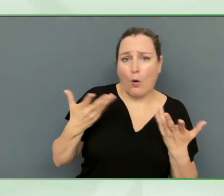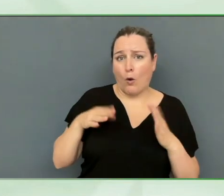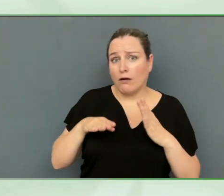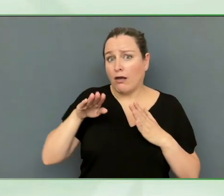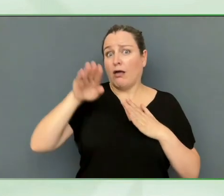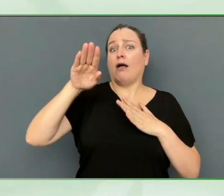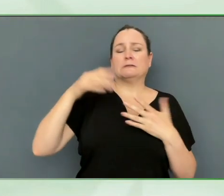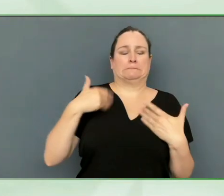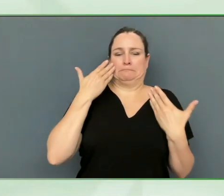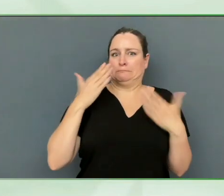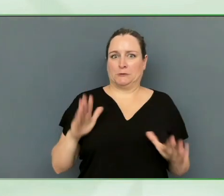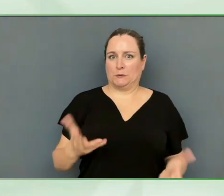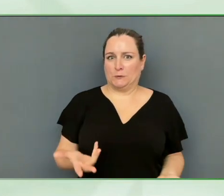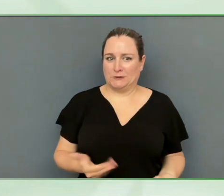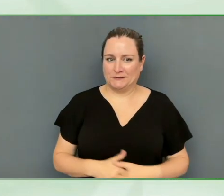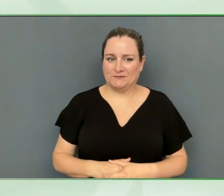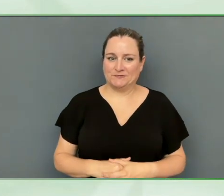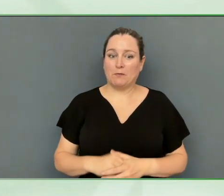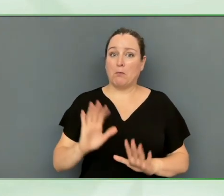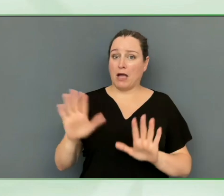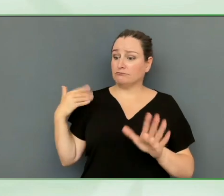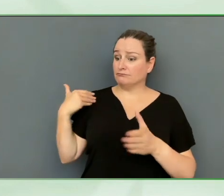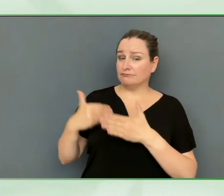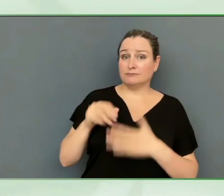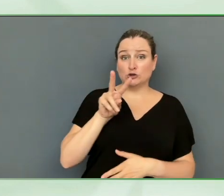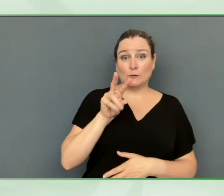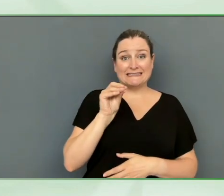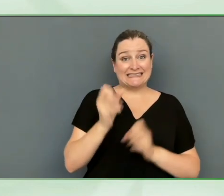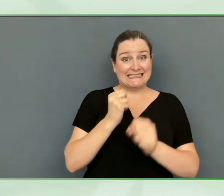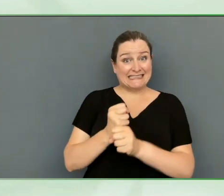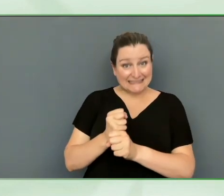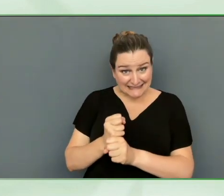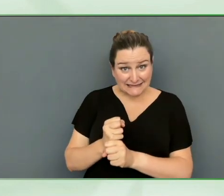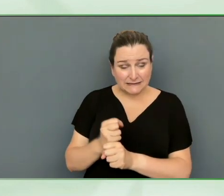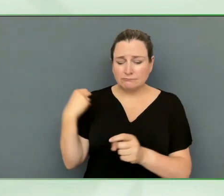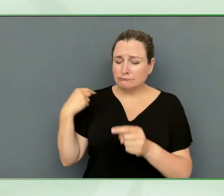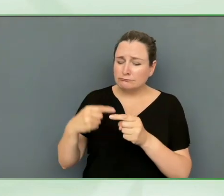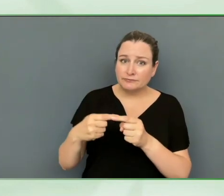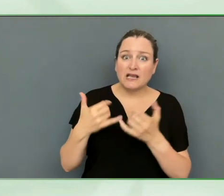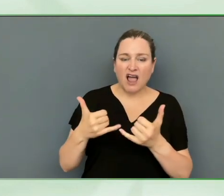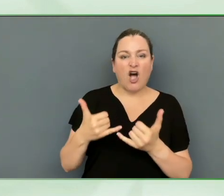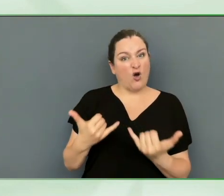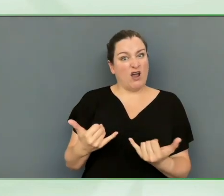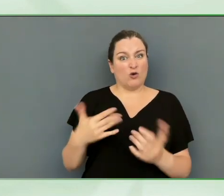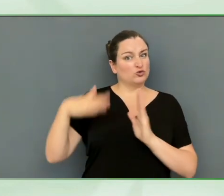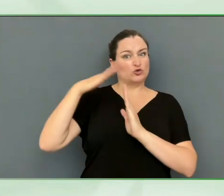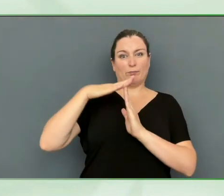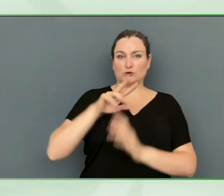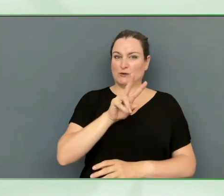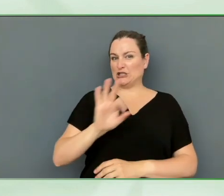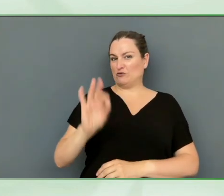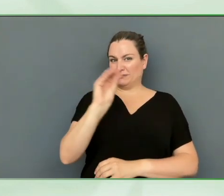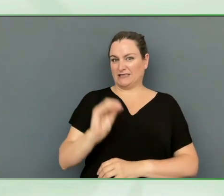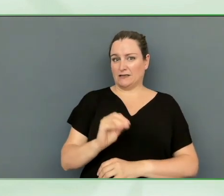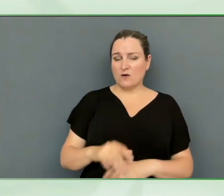best percentage that we've had over the last 2 decades. I'm going to take this number home, back to my own country, and put it